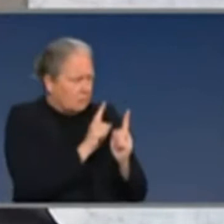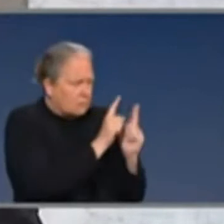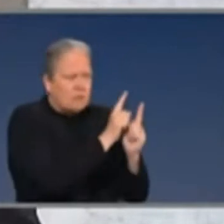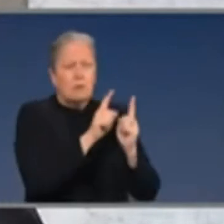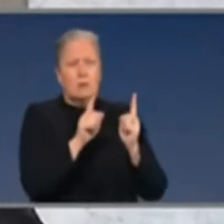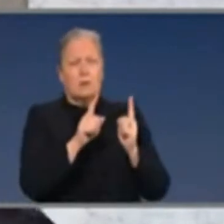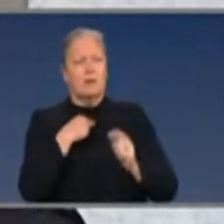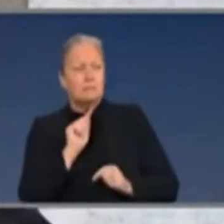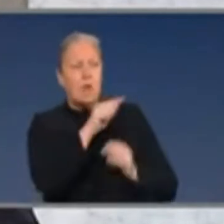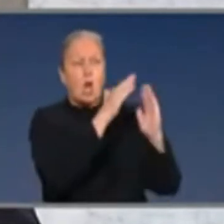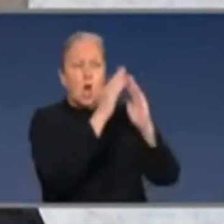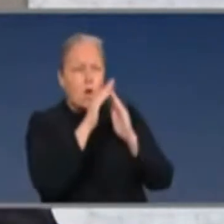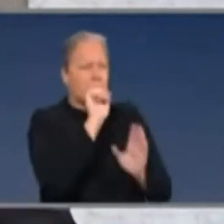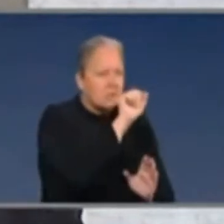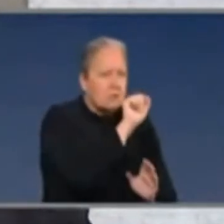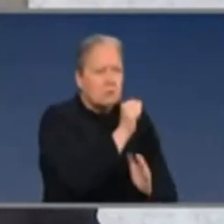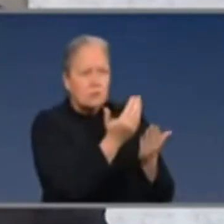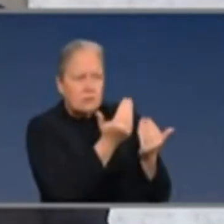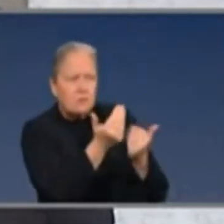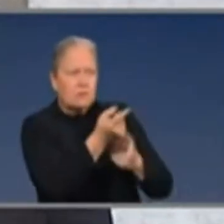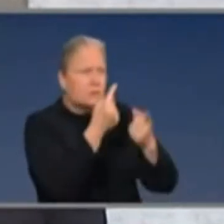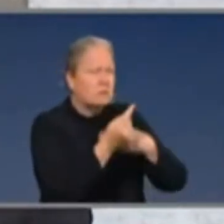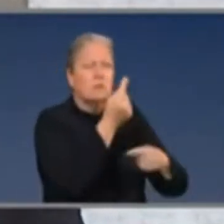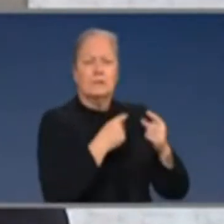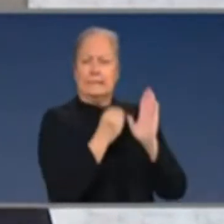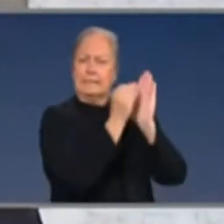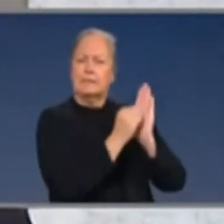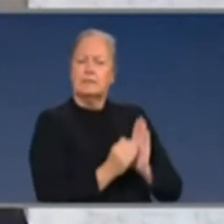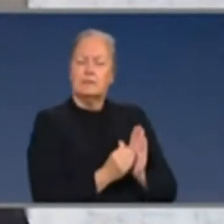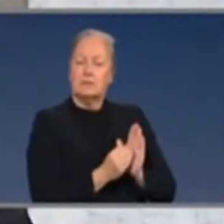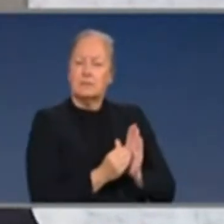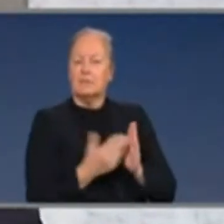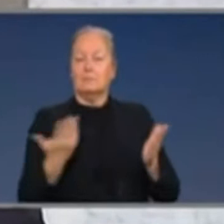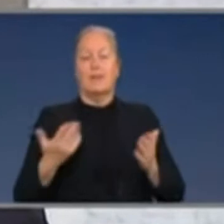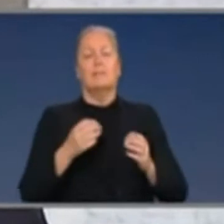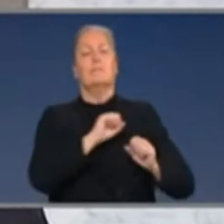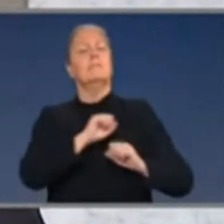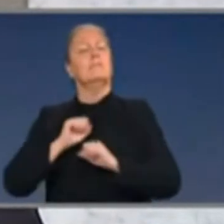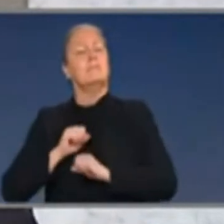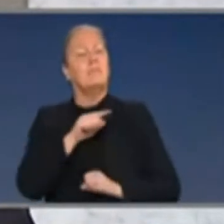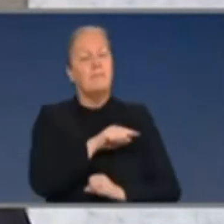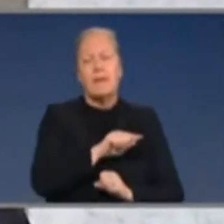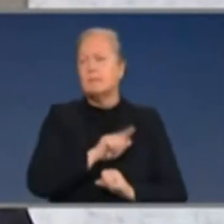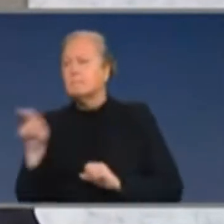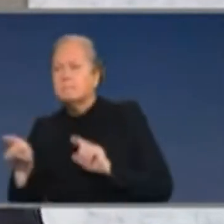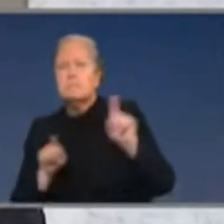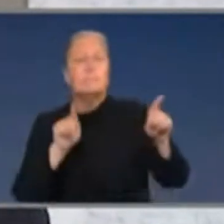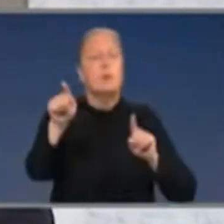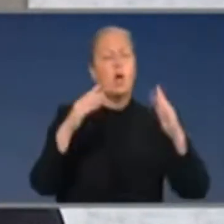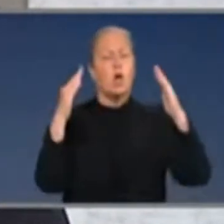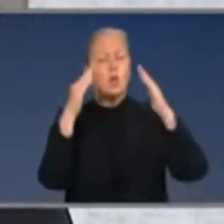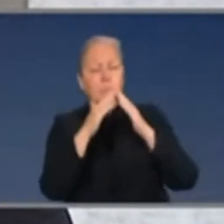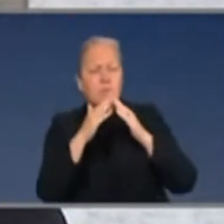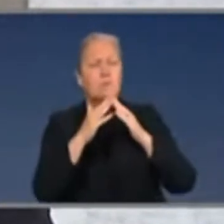and that's a very good program. ADF has also been enabled to increase their ability to participate in the